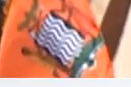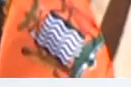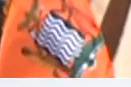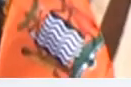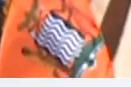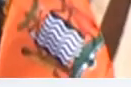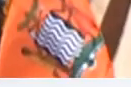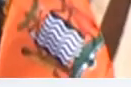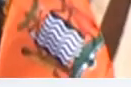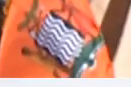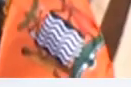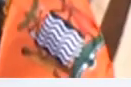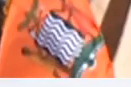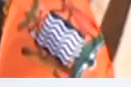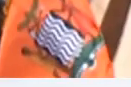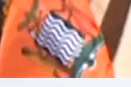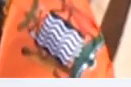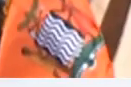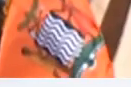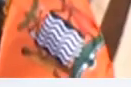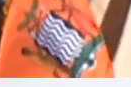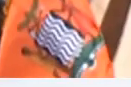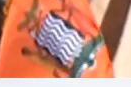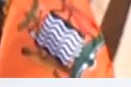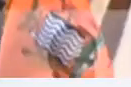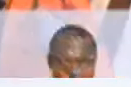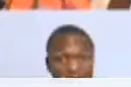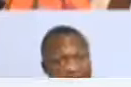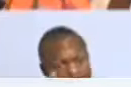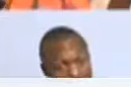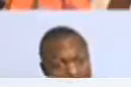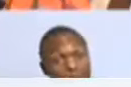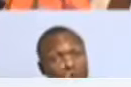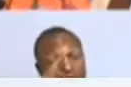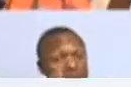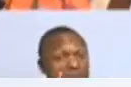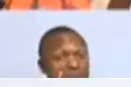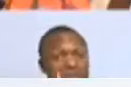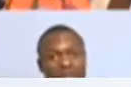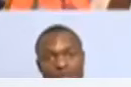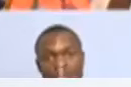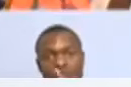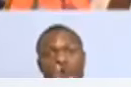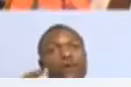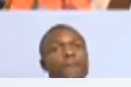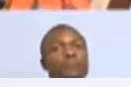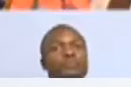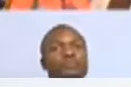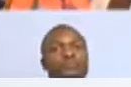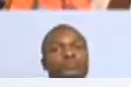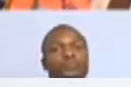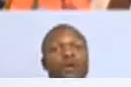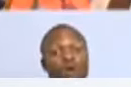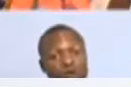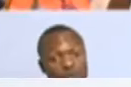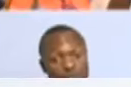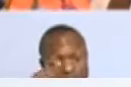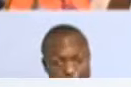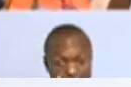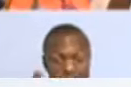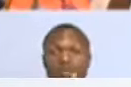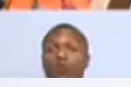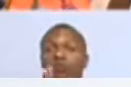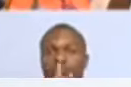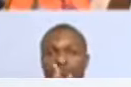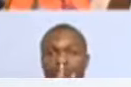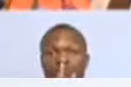Speaker, taking out people stealing from the water programs, overpricing on water. It's